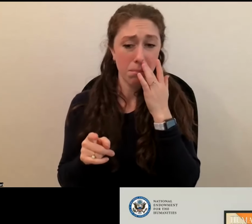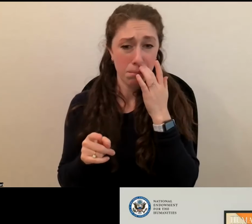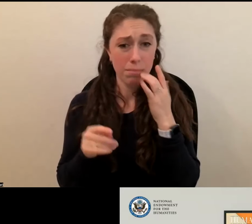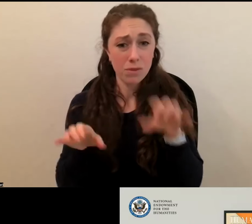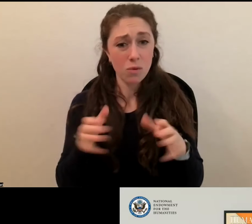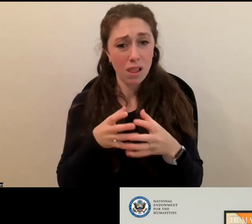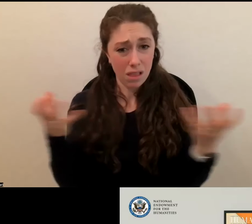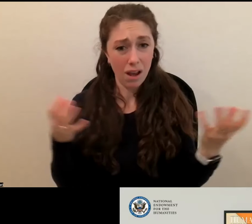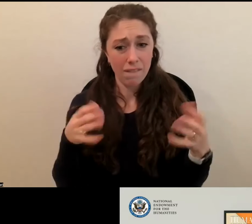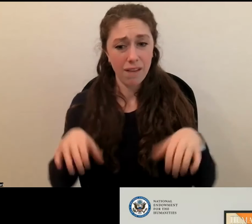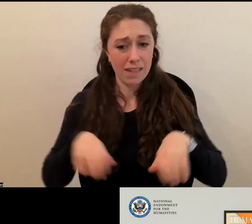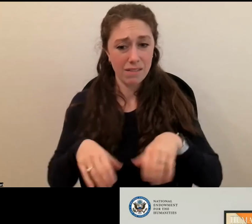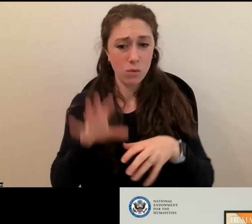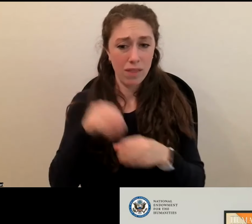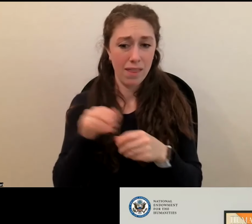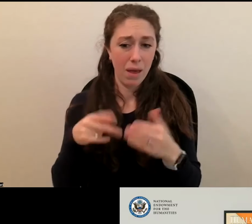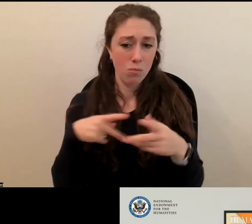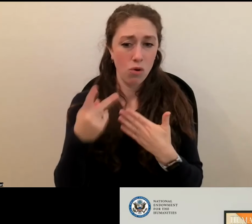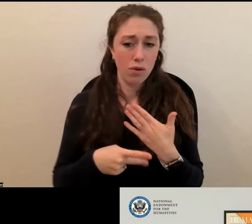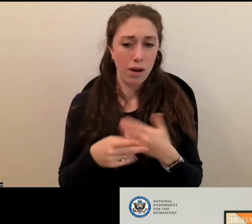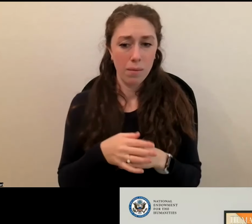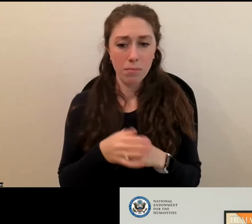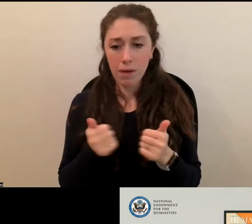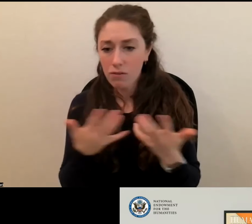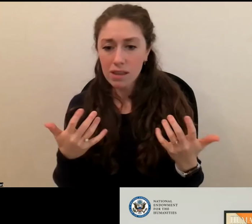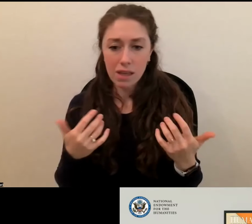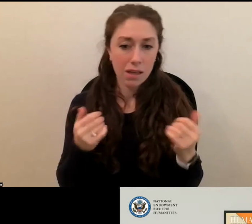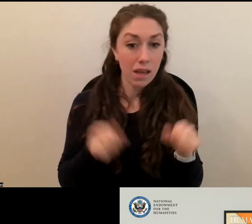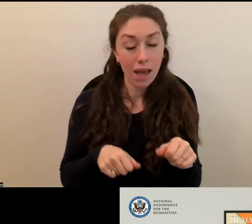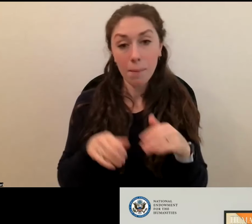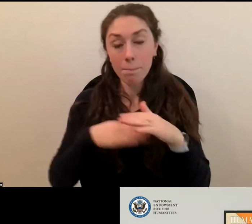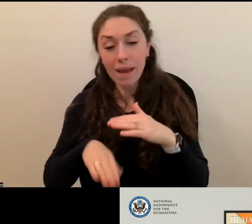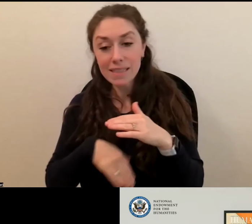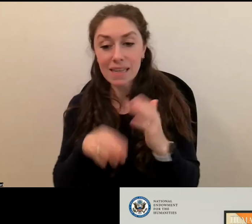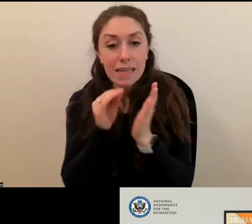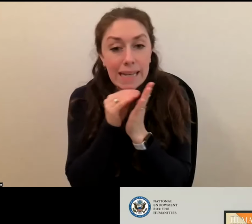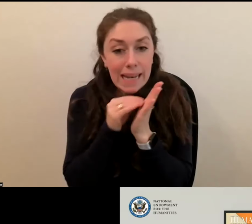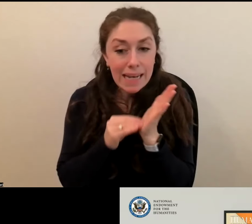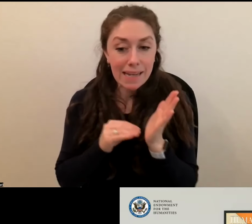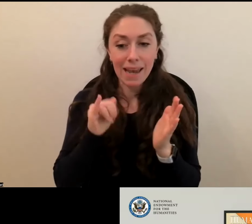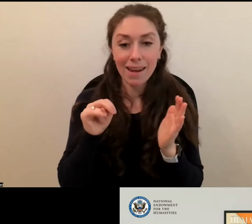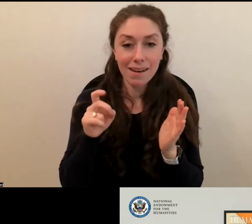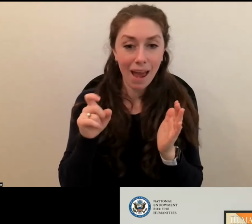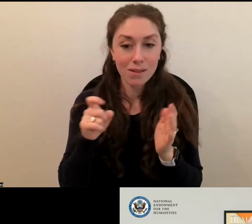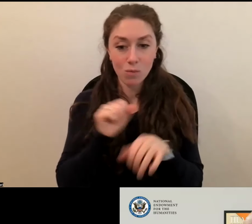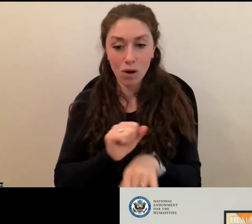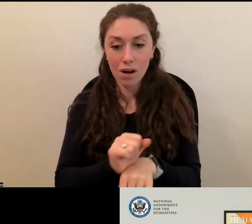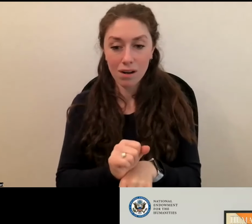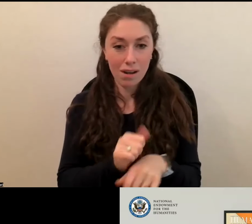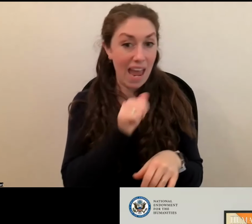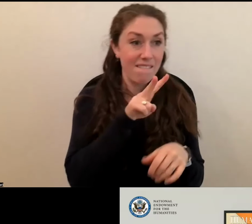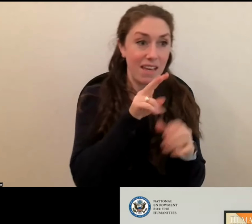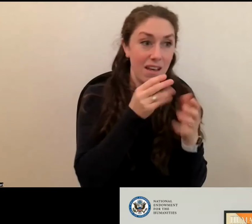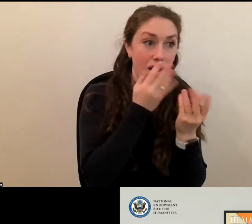activities within that program. Everything from doing the basic indexing work that you might need to do with your AV content, all the way up